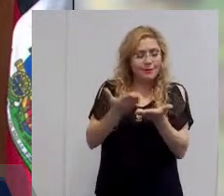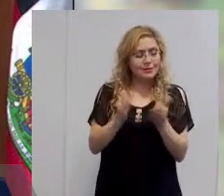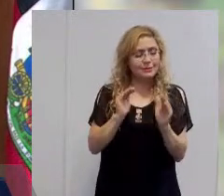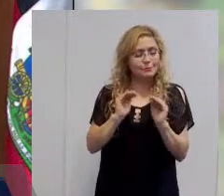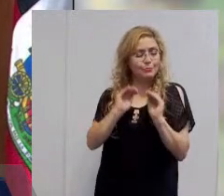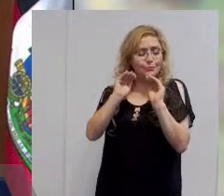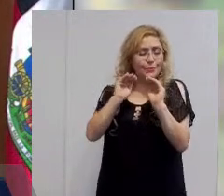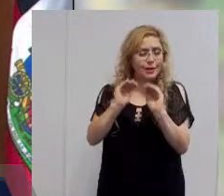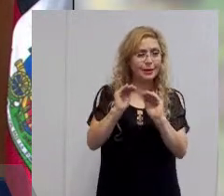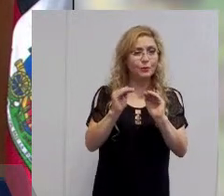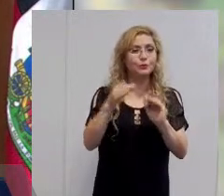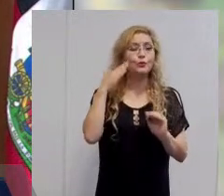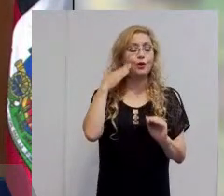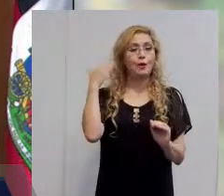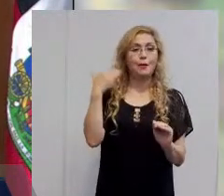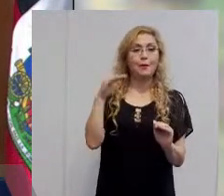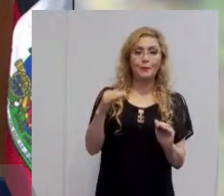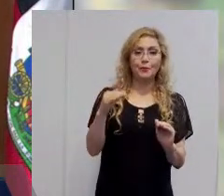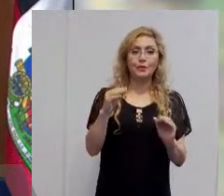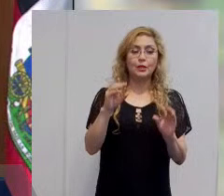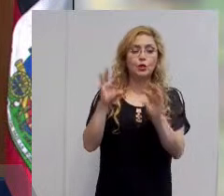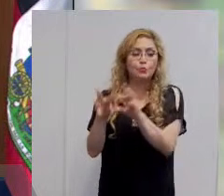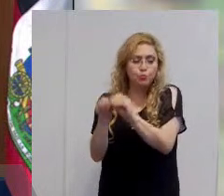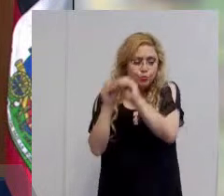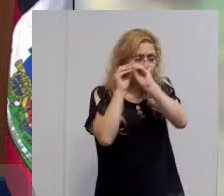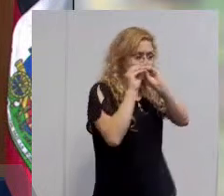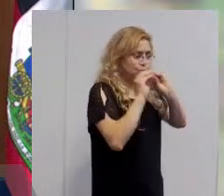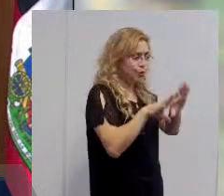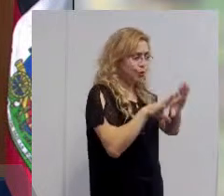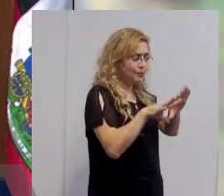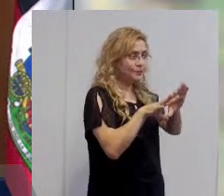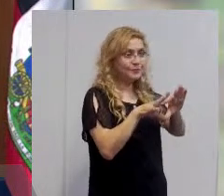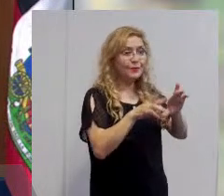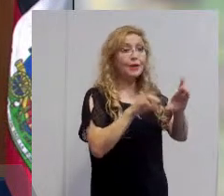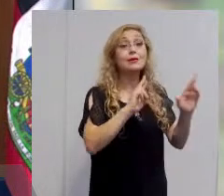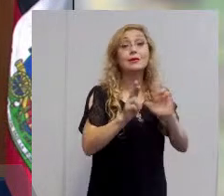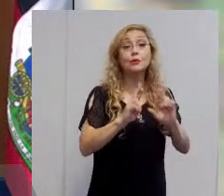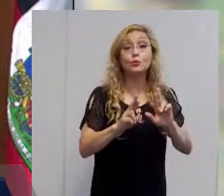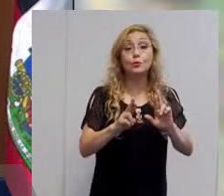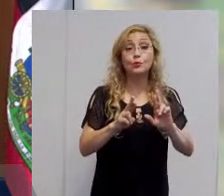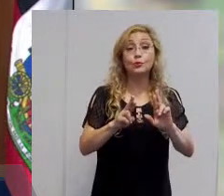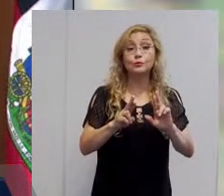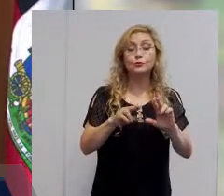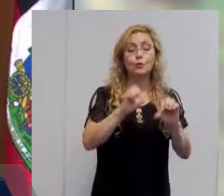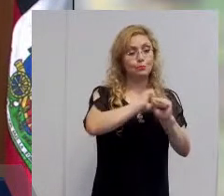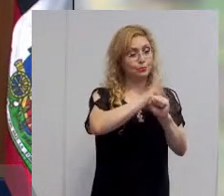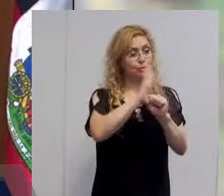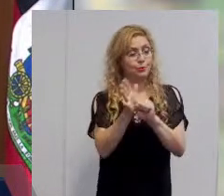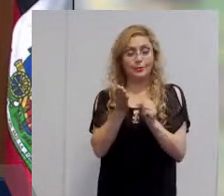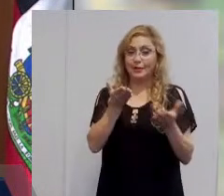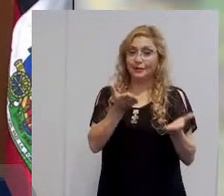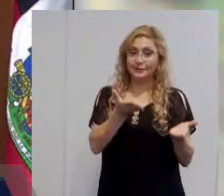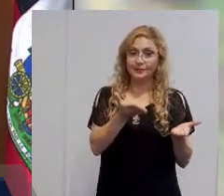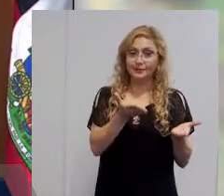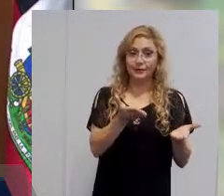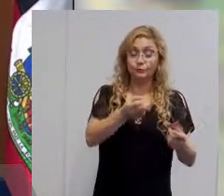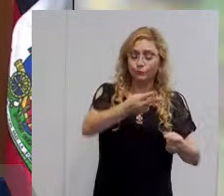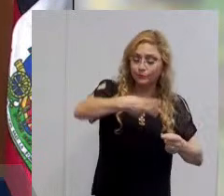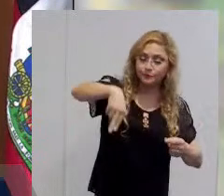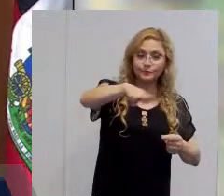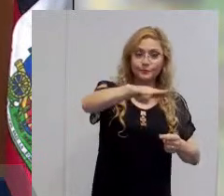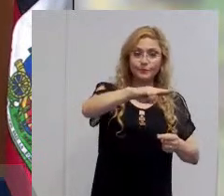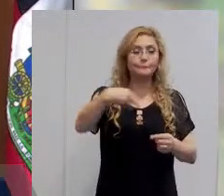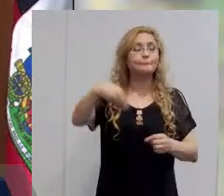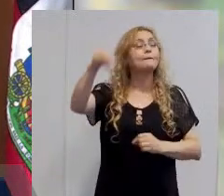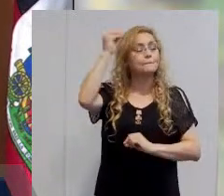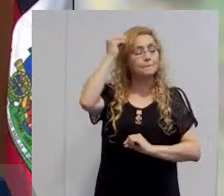allowing the vulnerable sectors to receive significant support by way of resource transfers during the